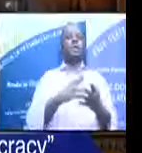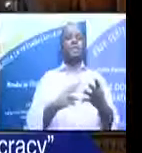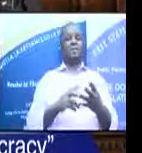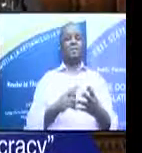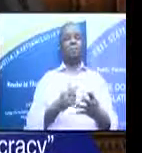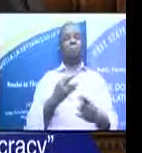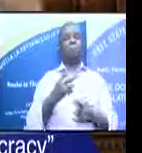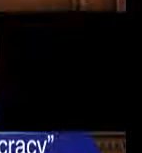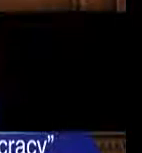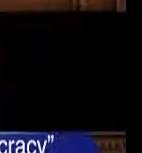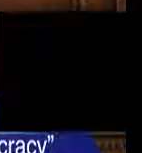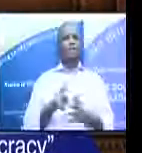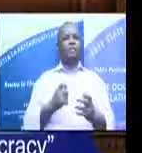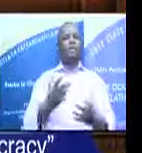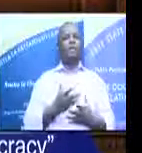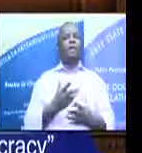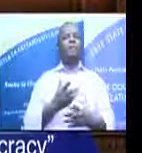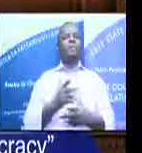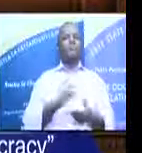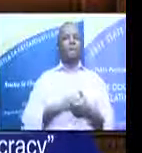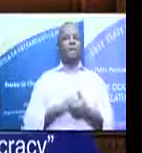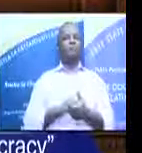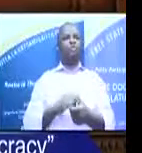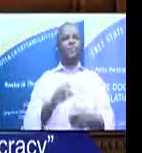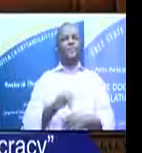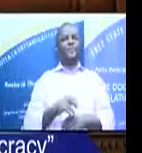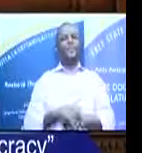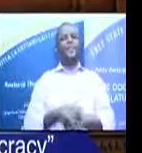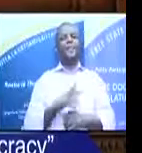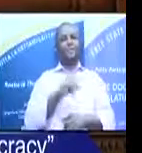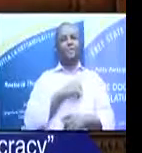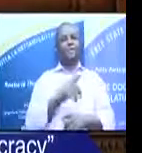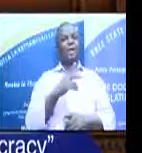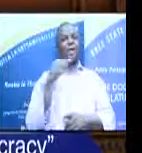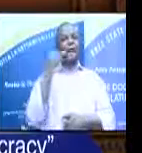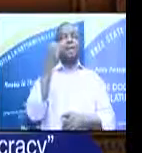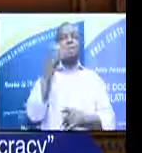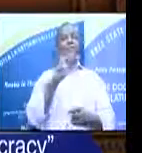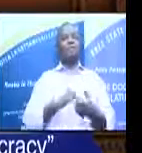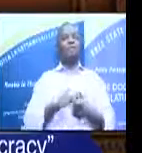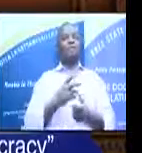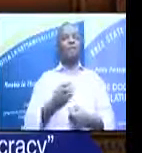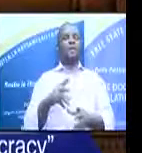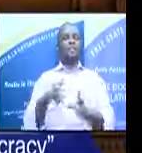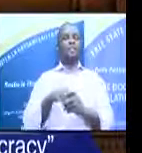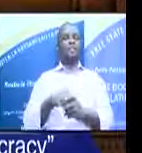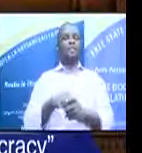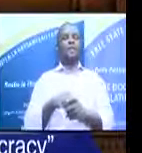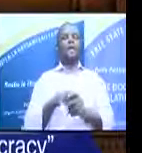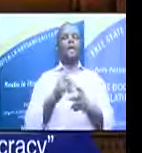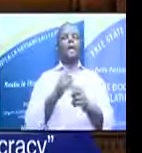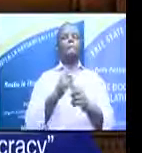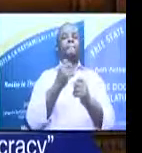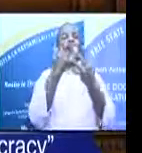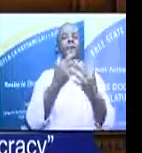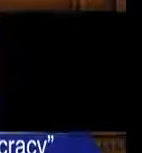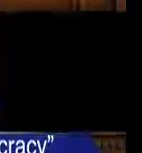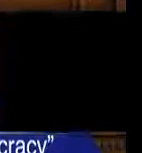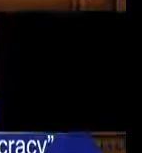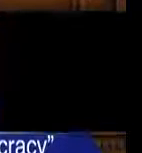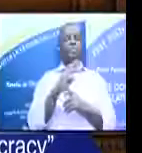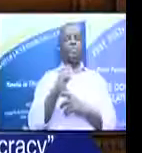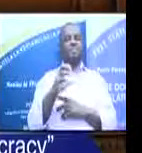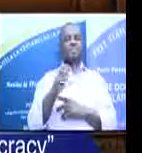defines you as a political organization, and that is ideology. So clear, the budget speech of the